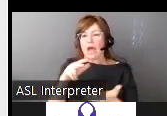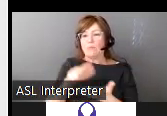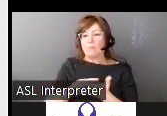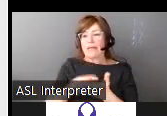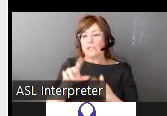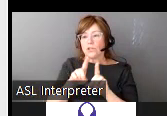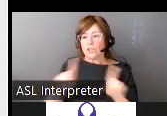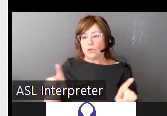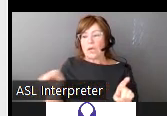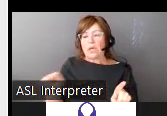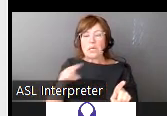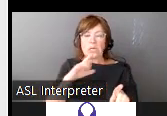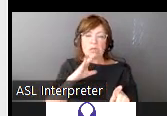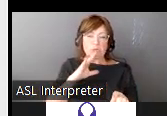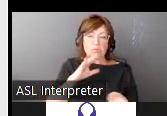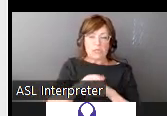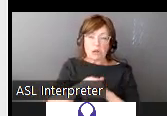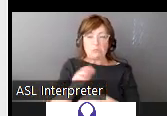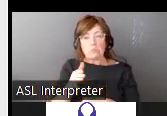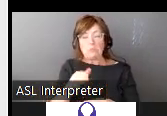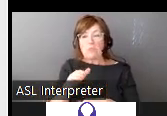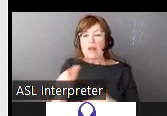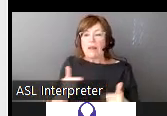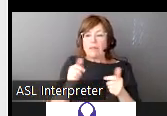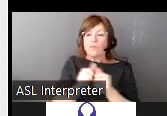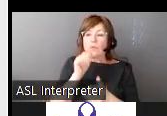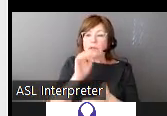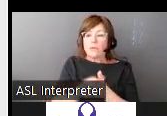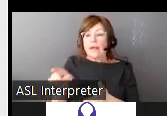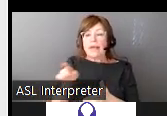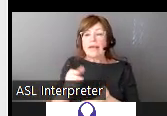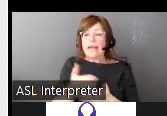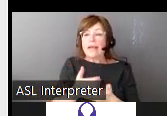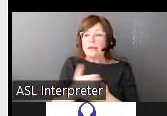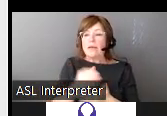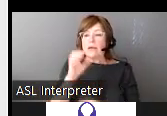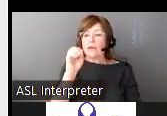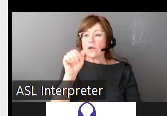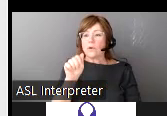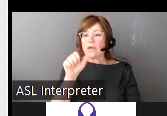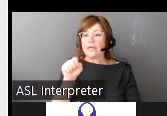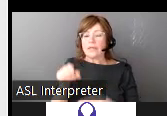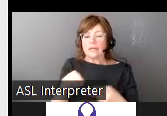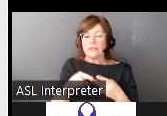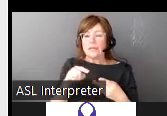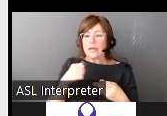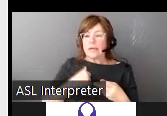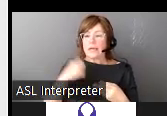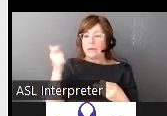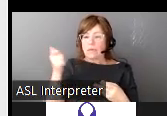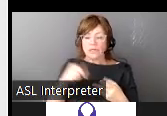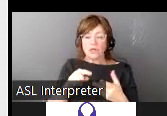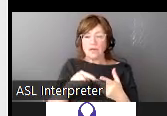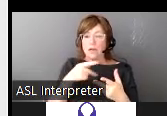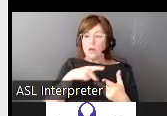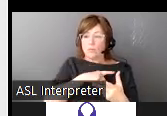proficient in English, and lives with his spouse. His sources of income include the OAS, Canadian pension, personal family